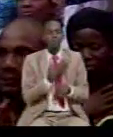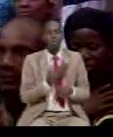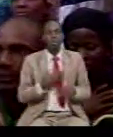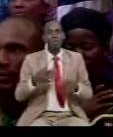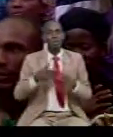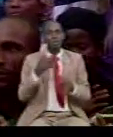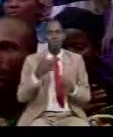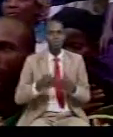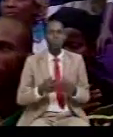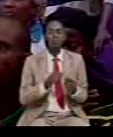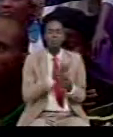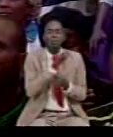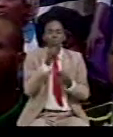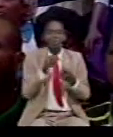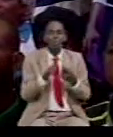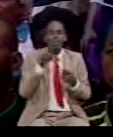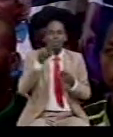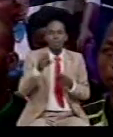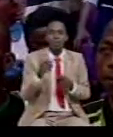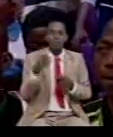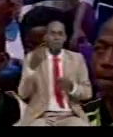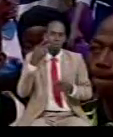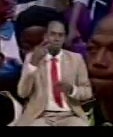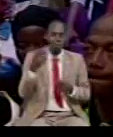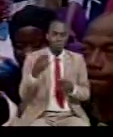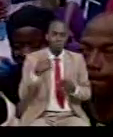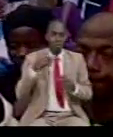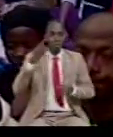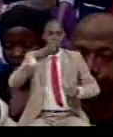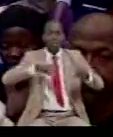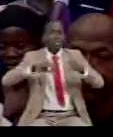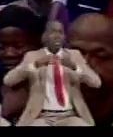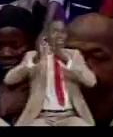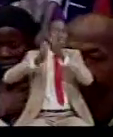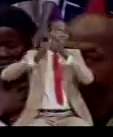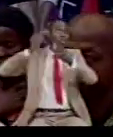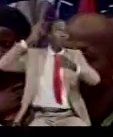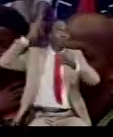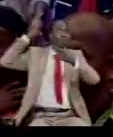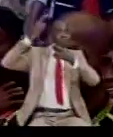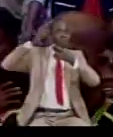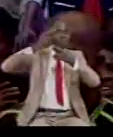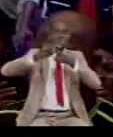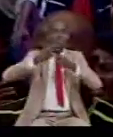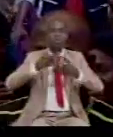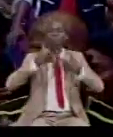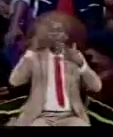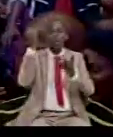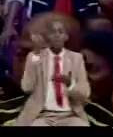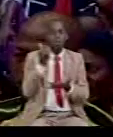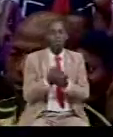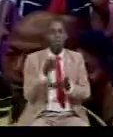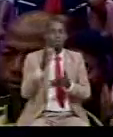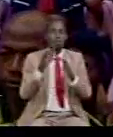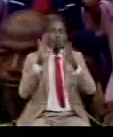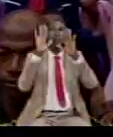when the final amen comes, I see the miracle on your life there.